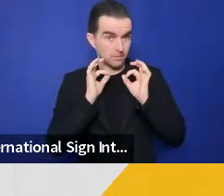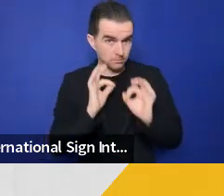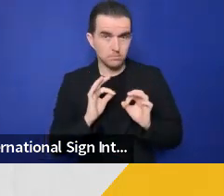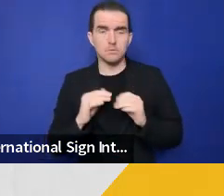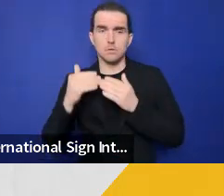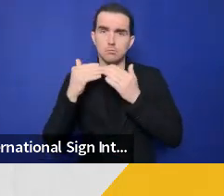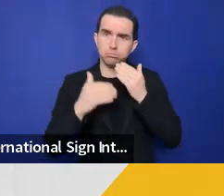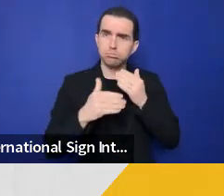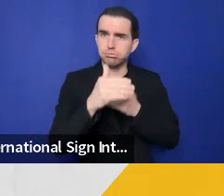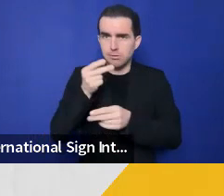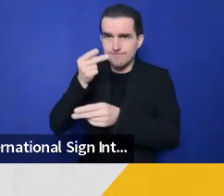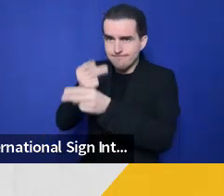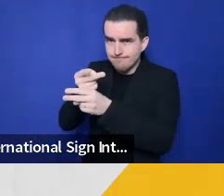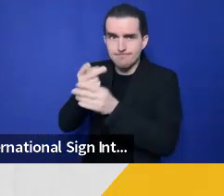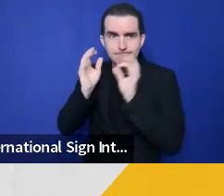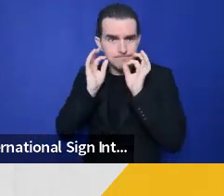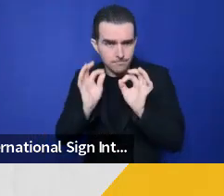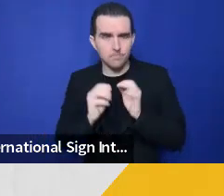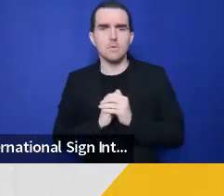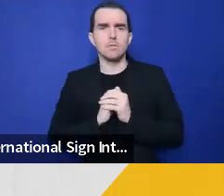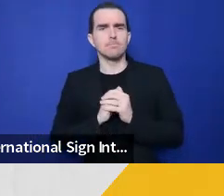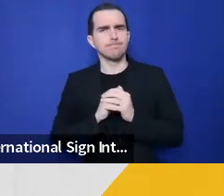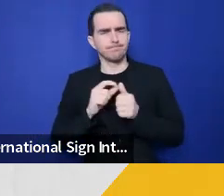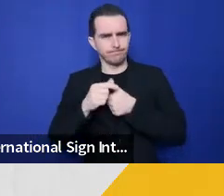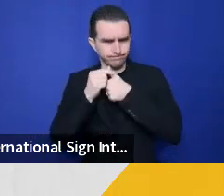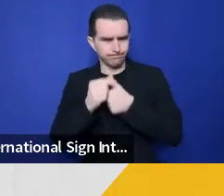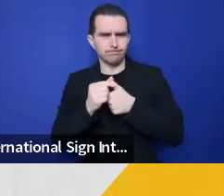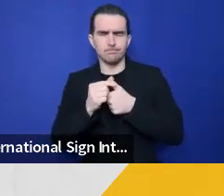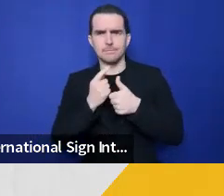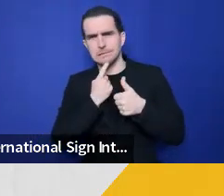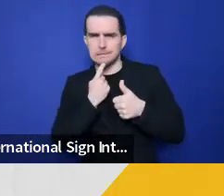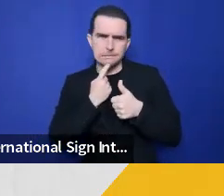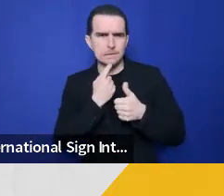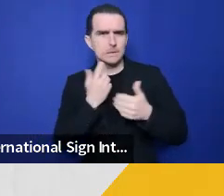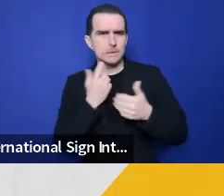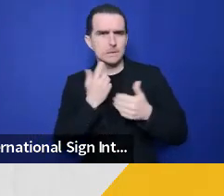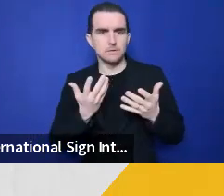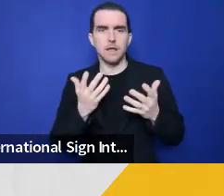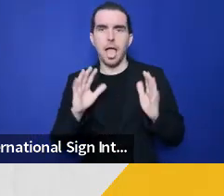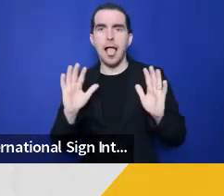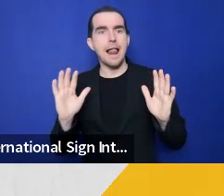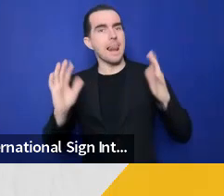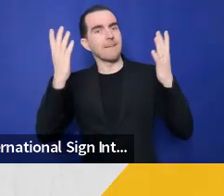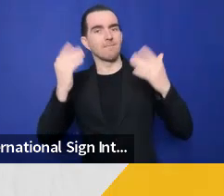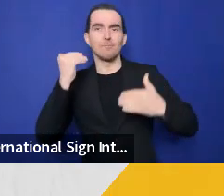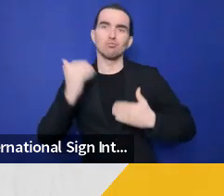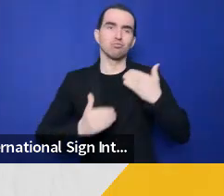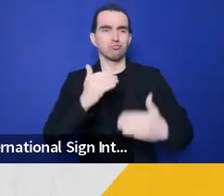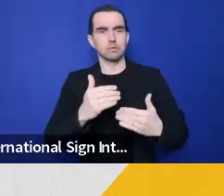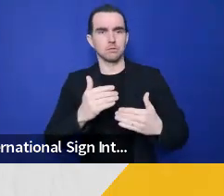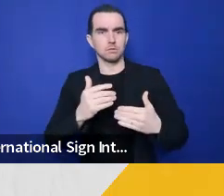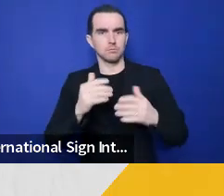and the two challenges are interlinked. The prevalence and the level of support of